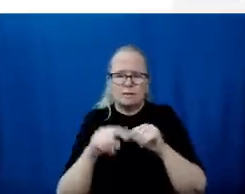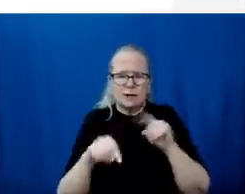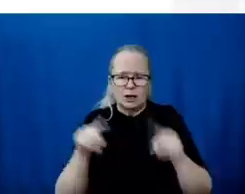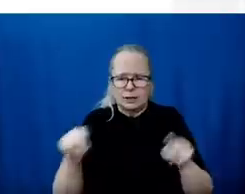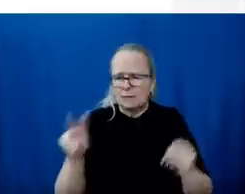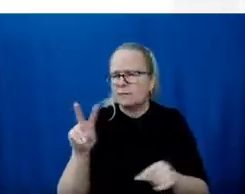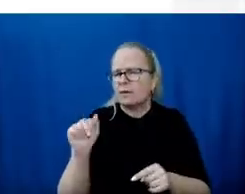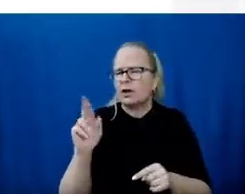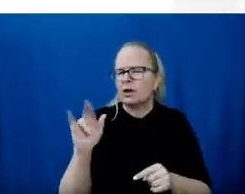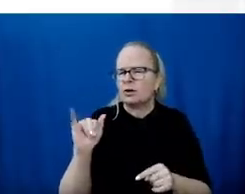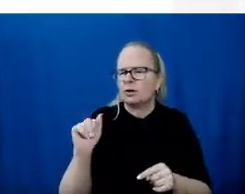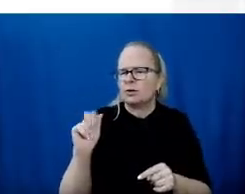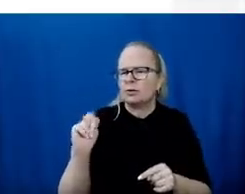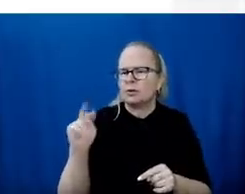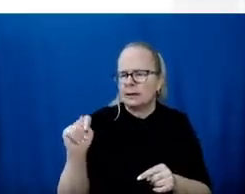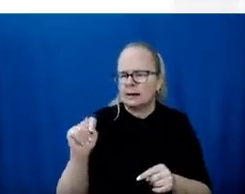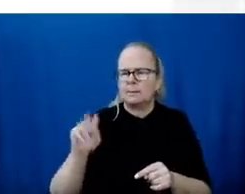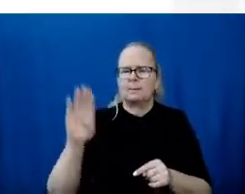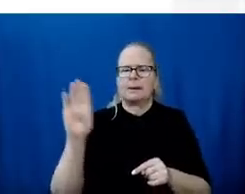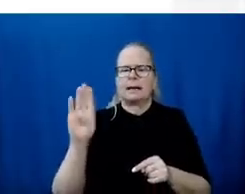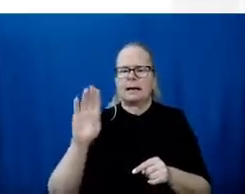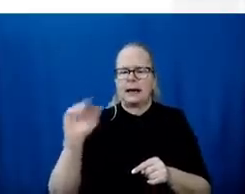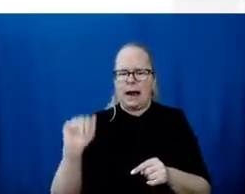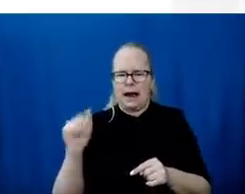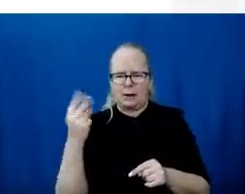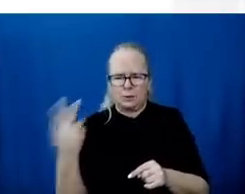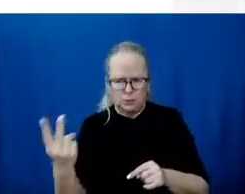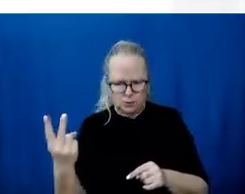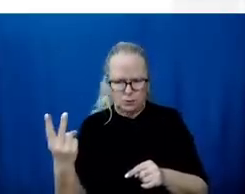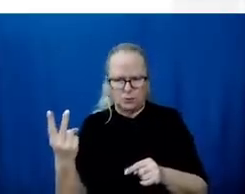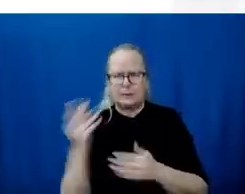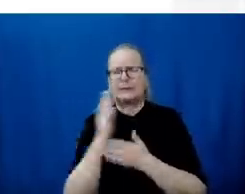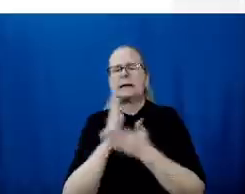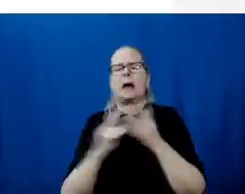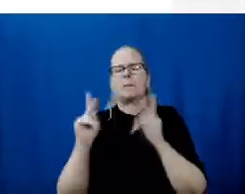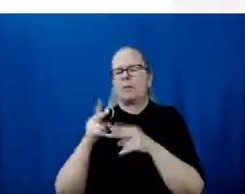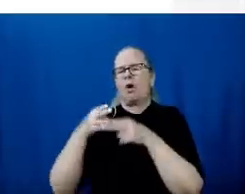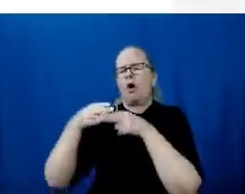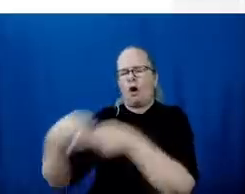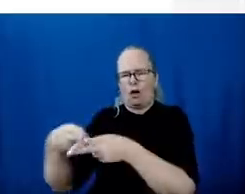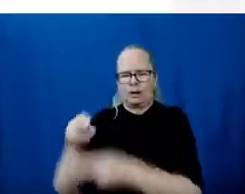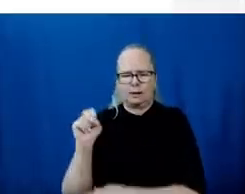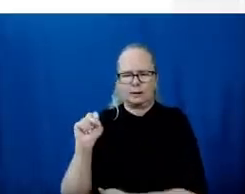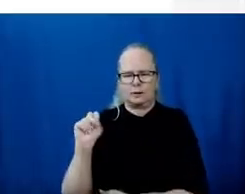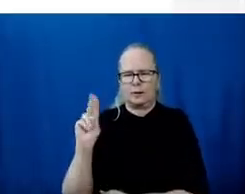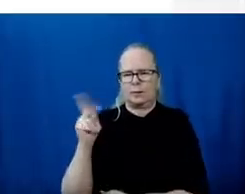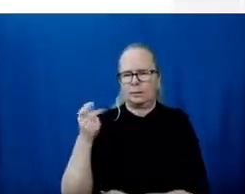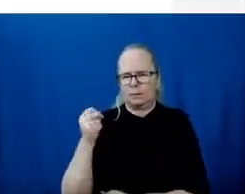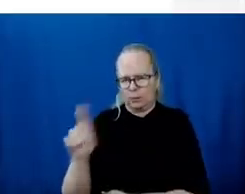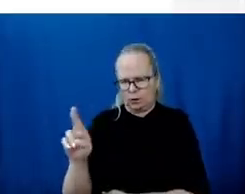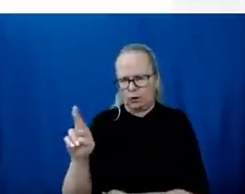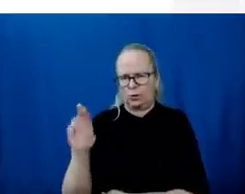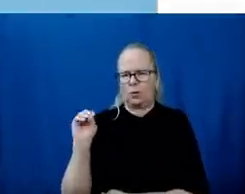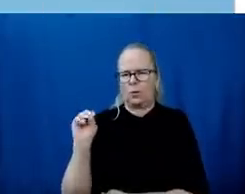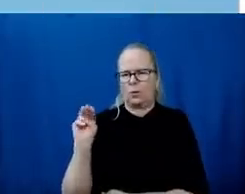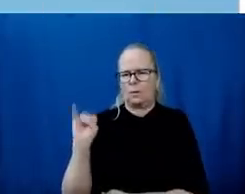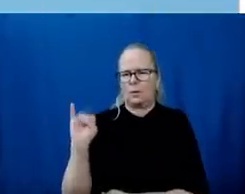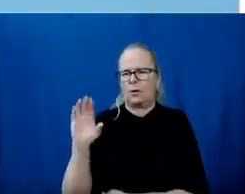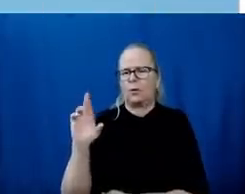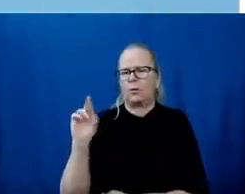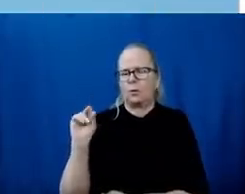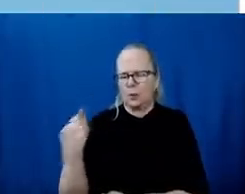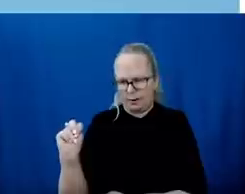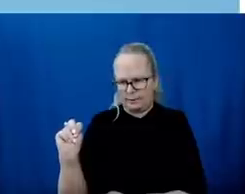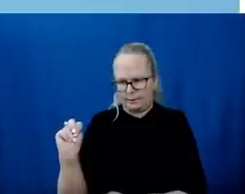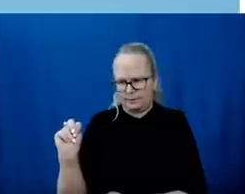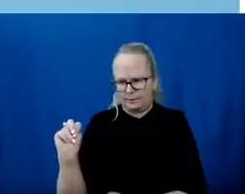new variant, the BA2 or Super Omicron, as some people have called it, has taken hold and is now about 50% of the